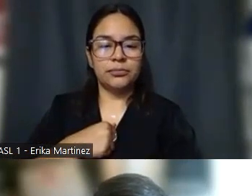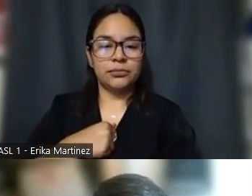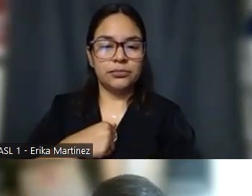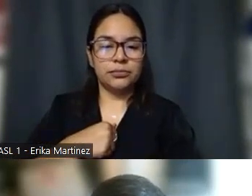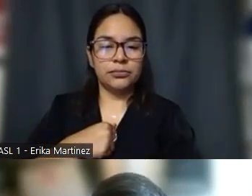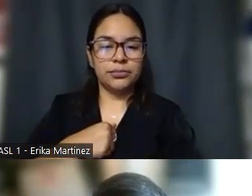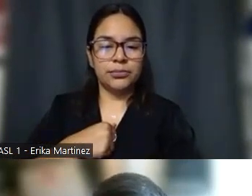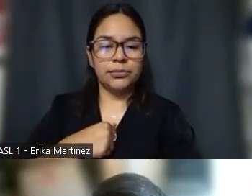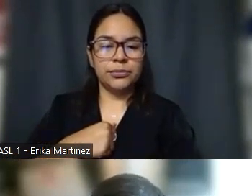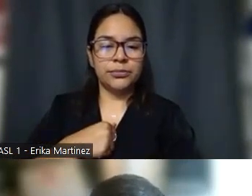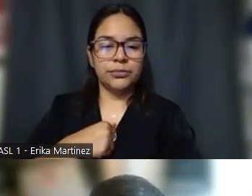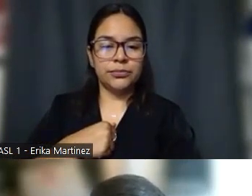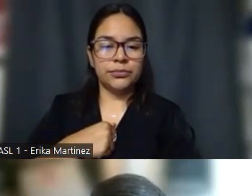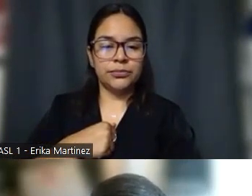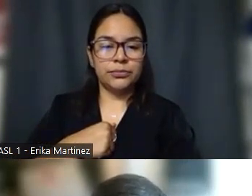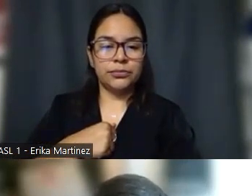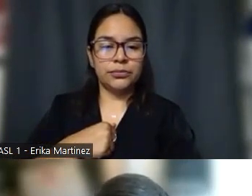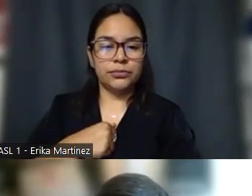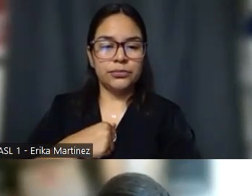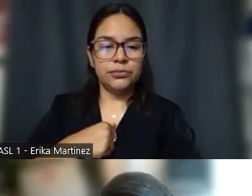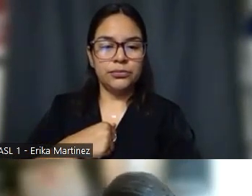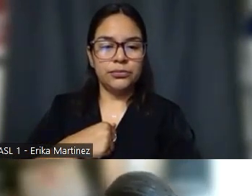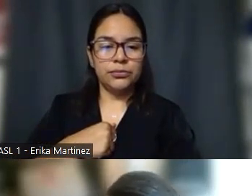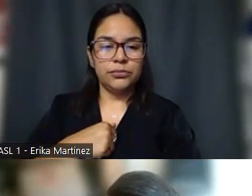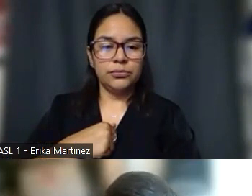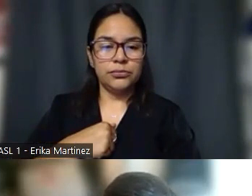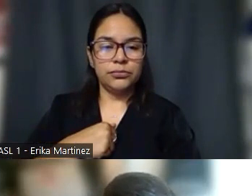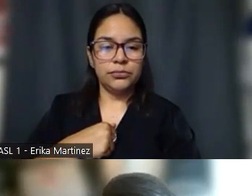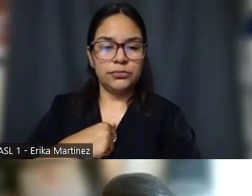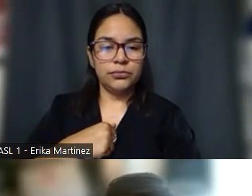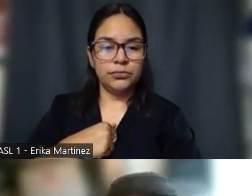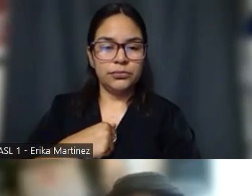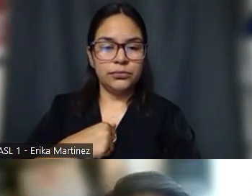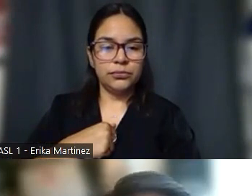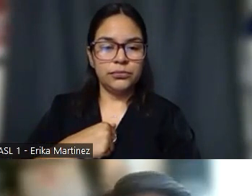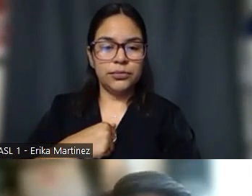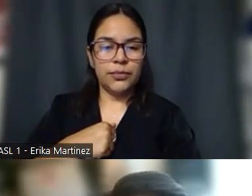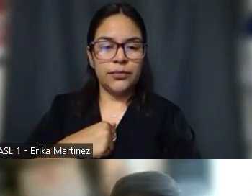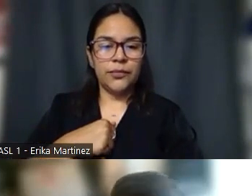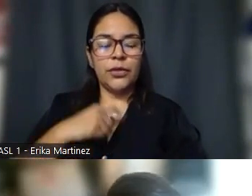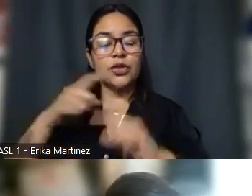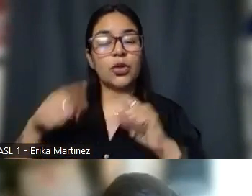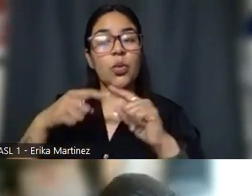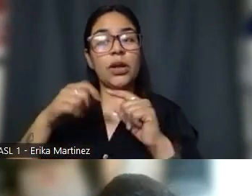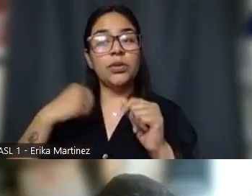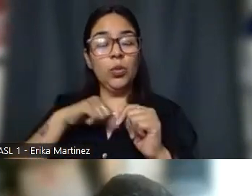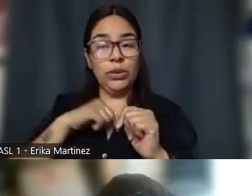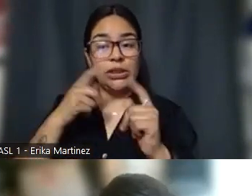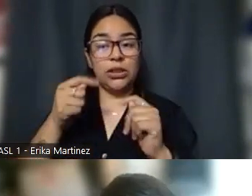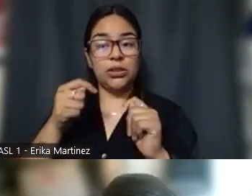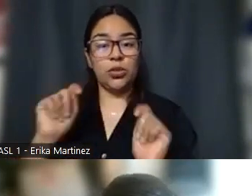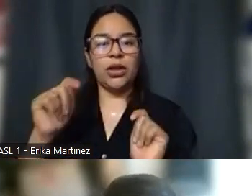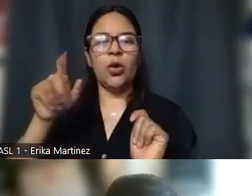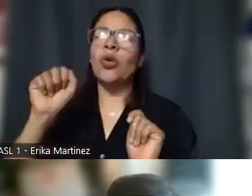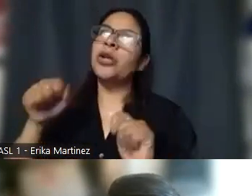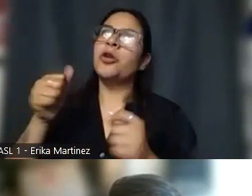had a lot of dialogue with ombudsman about making referrals, but we don't get a lot of callers, like community callers of family members saying, can you help my mom or